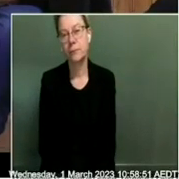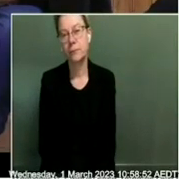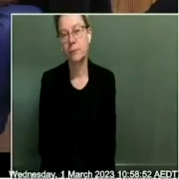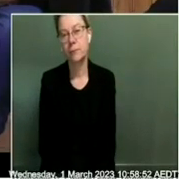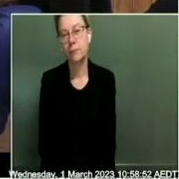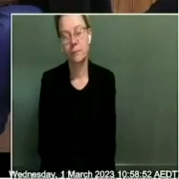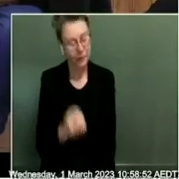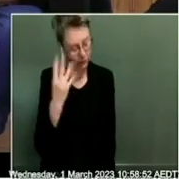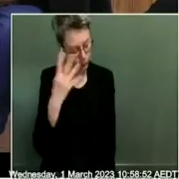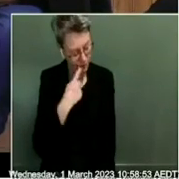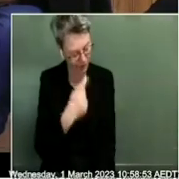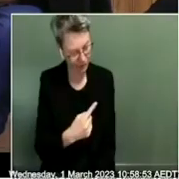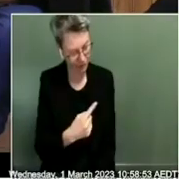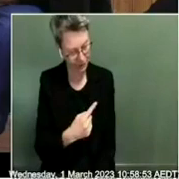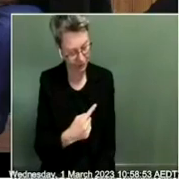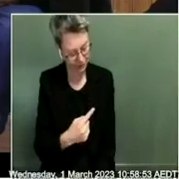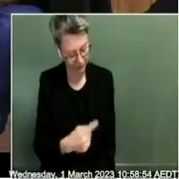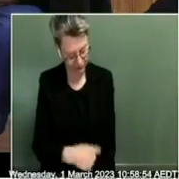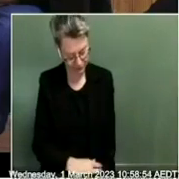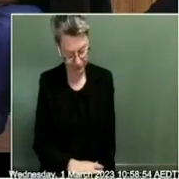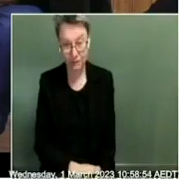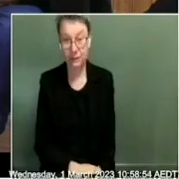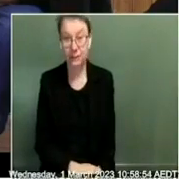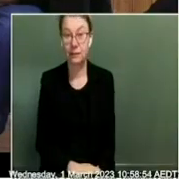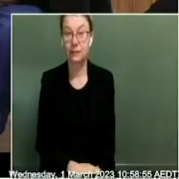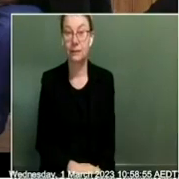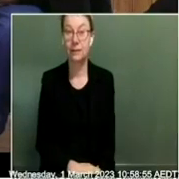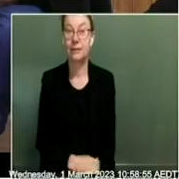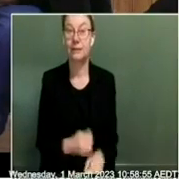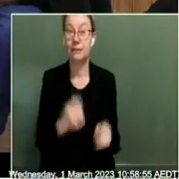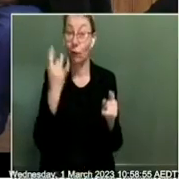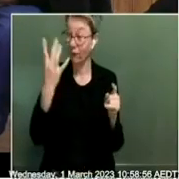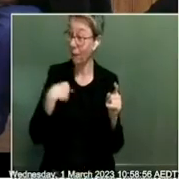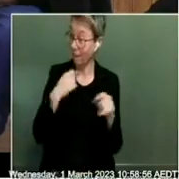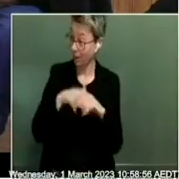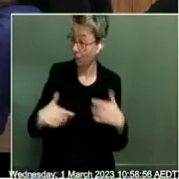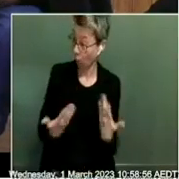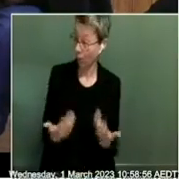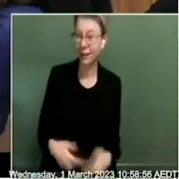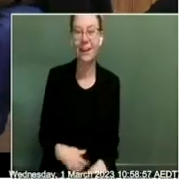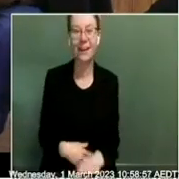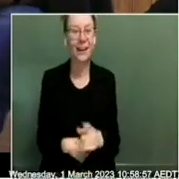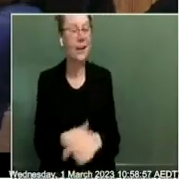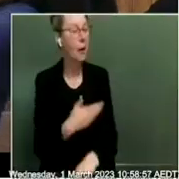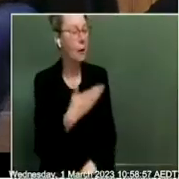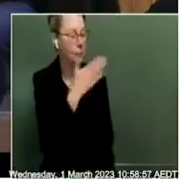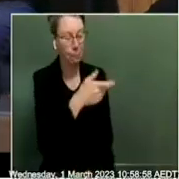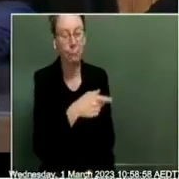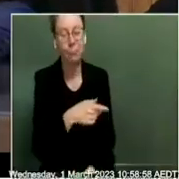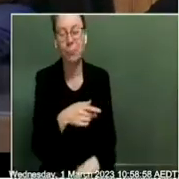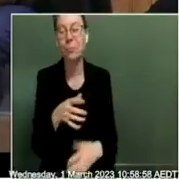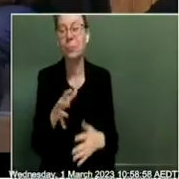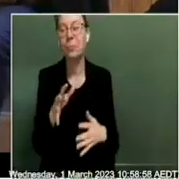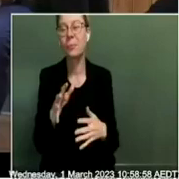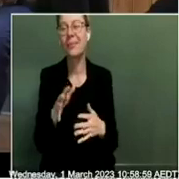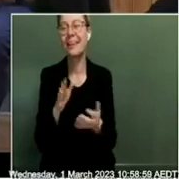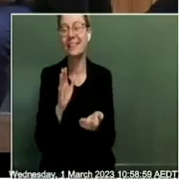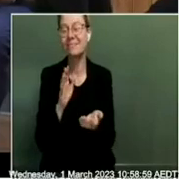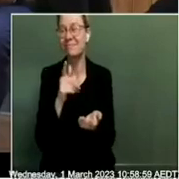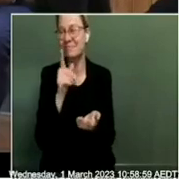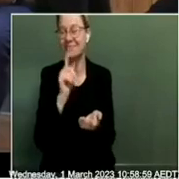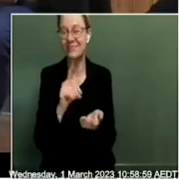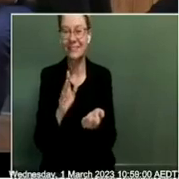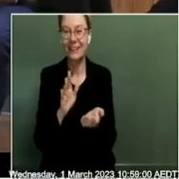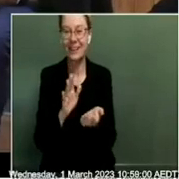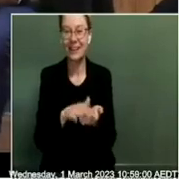forget, Joanne was born there. Yeah, I was just kidding. Thank you. Warnable, and then Mum and Dad had a little bit of a breakup for us, and then